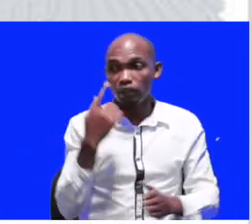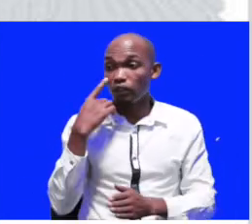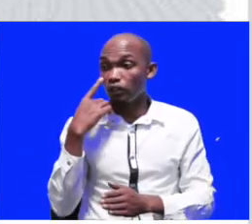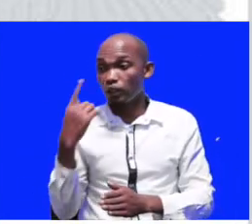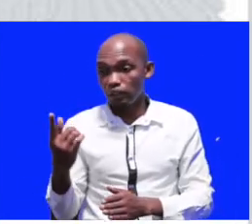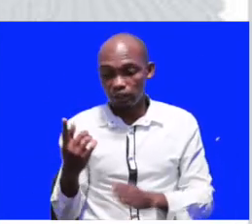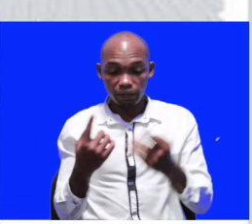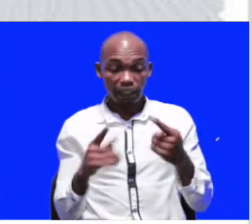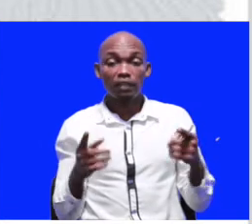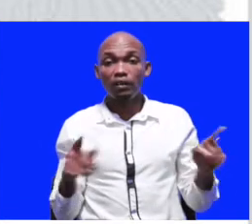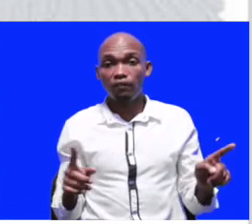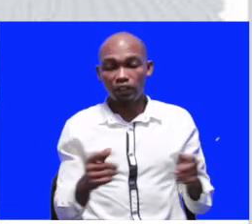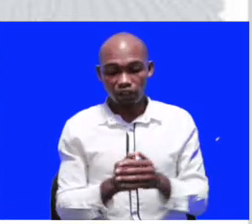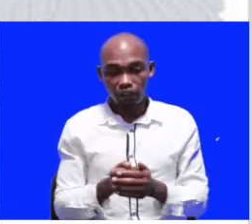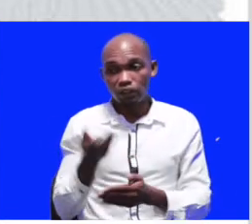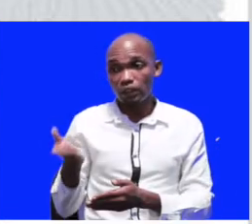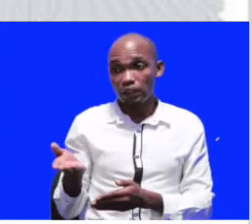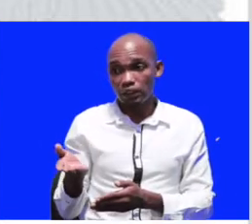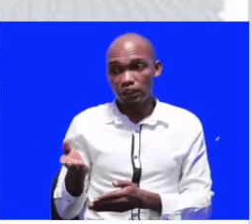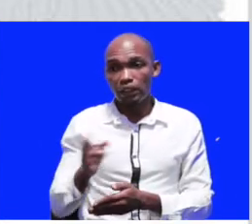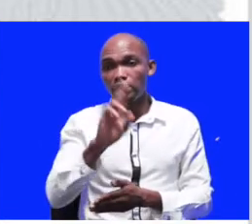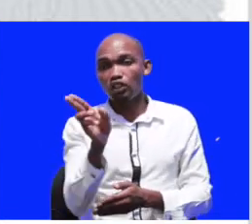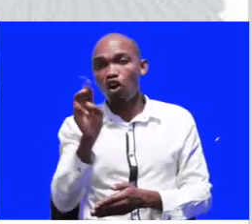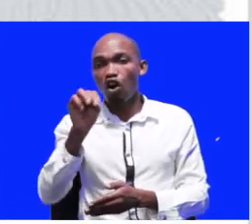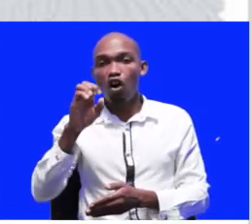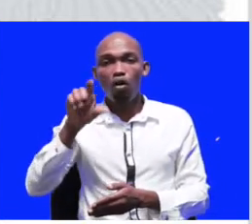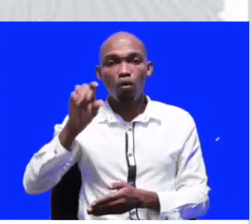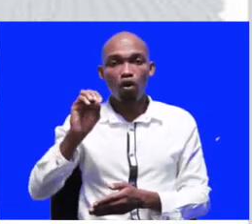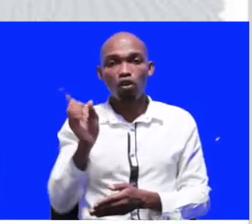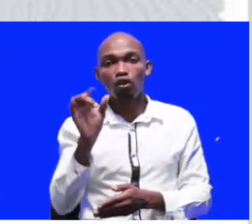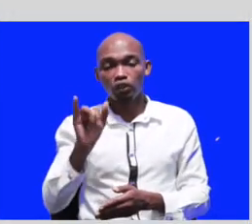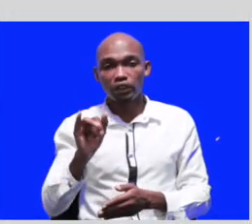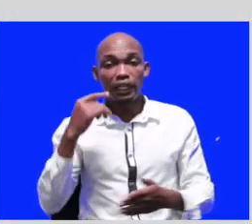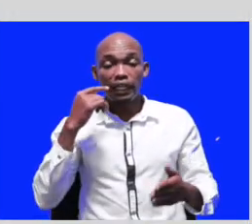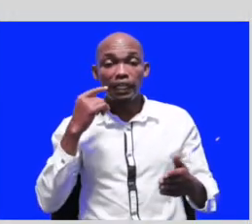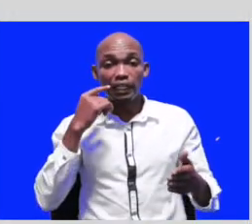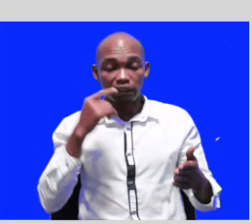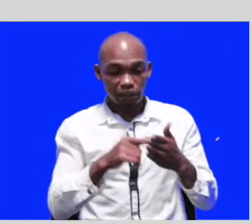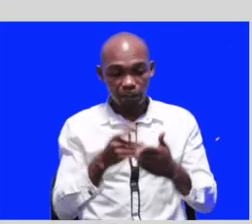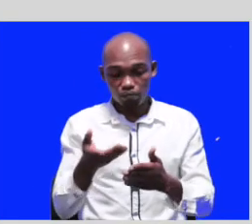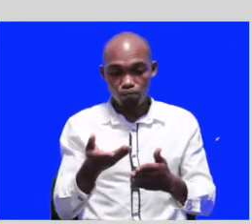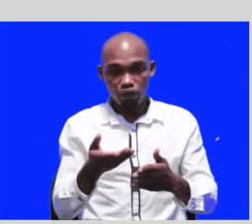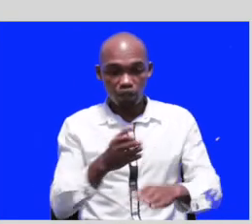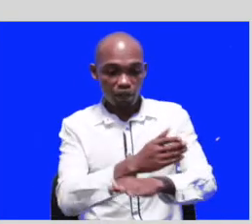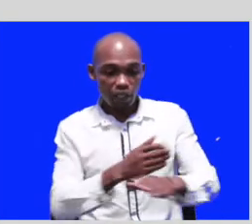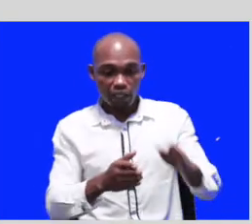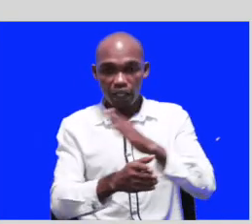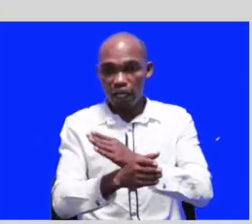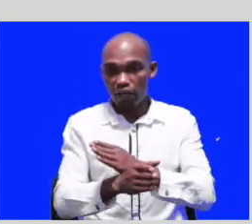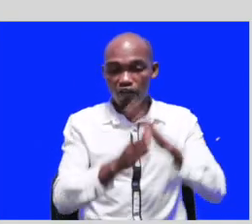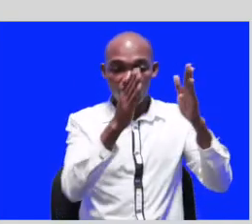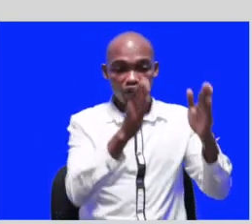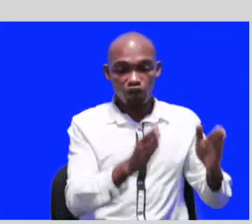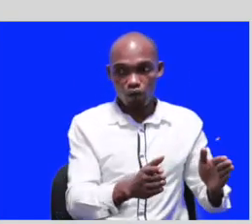structure. This is known as homologous structure. Example, forelimbs of humans are